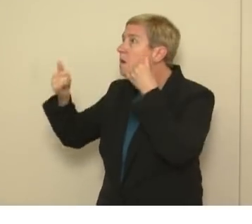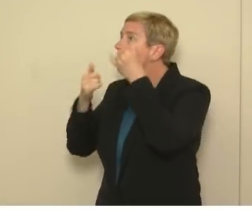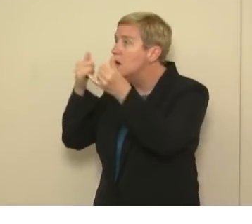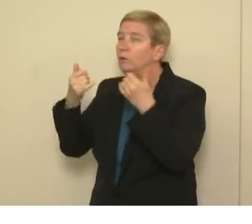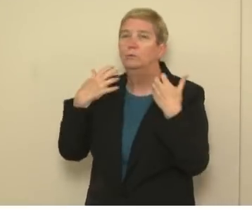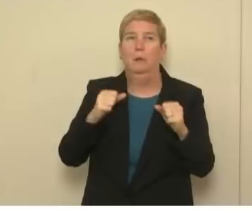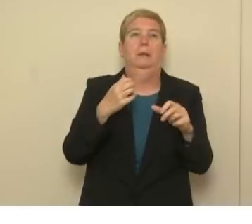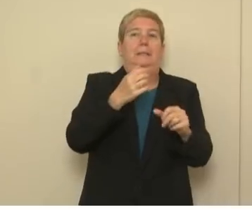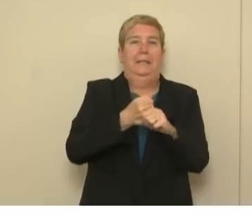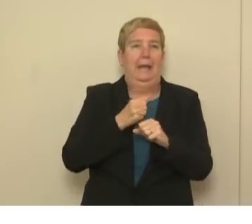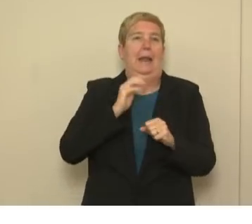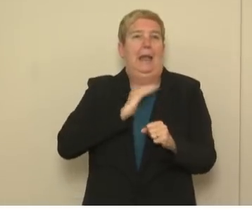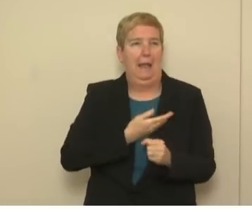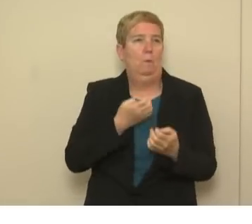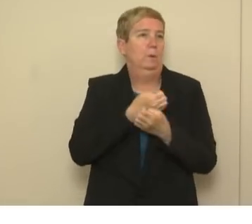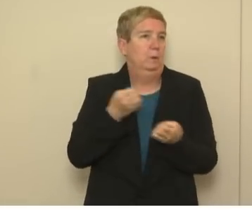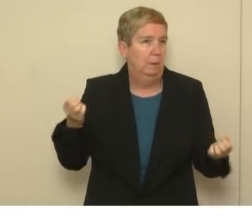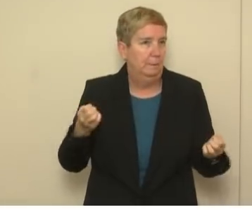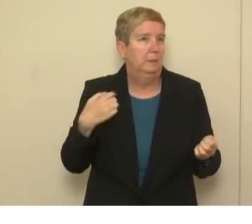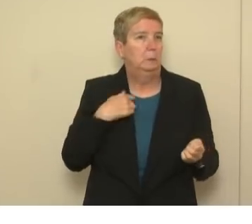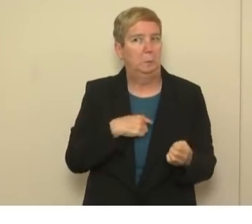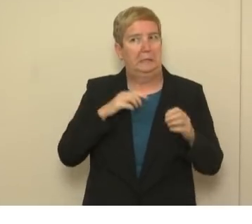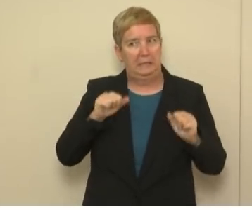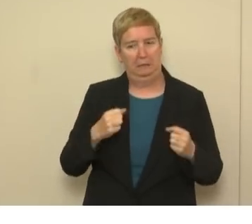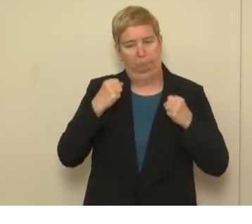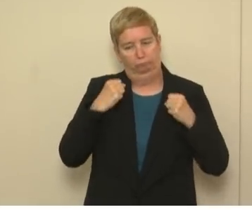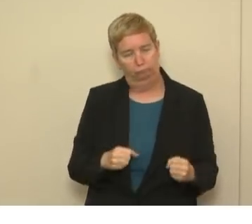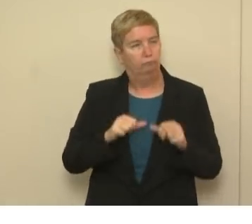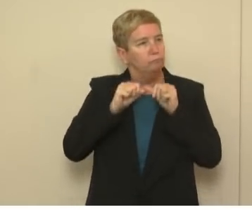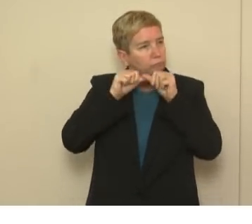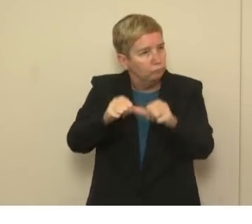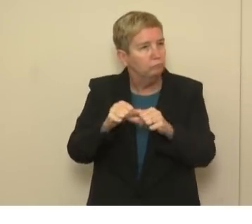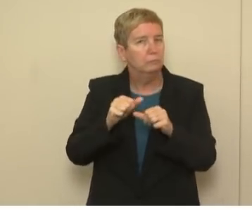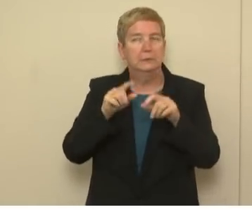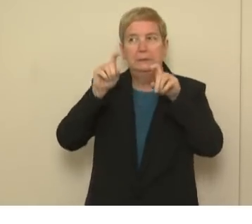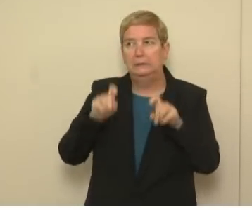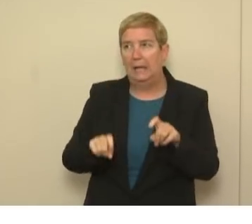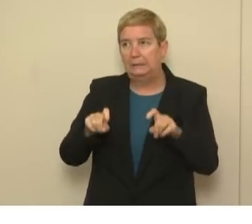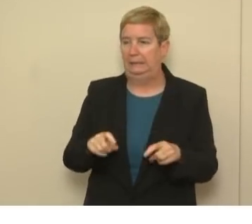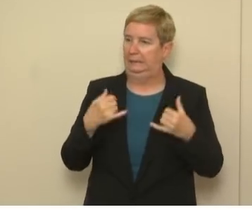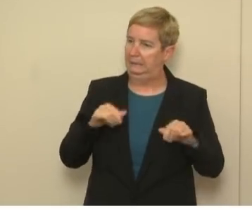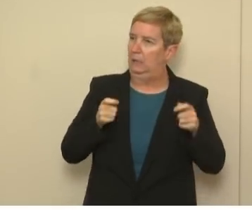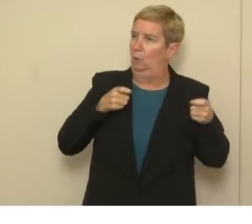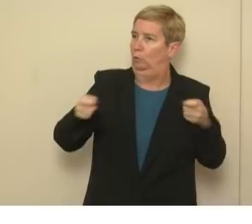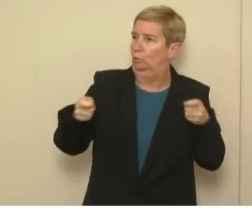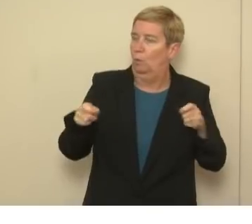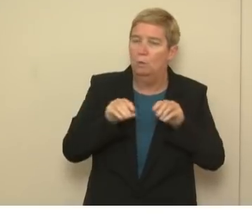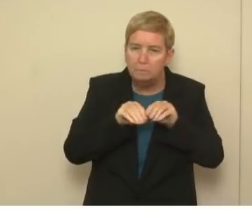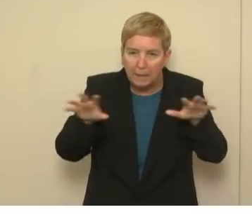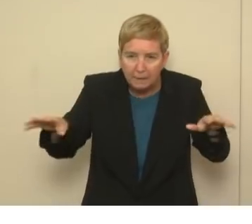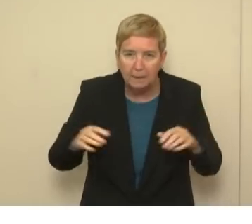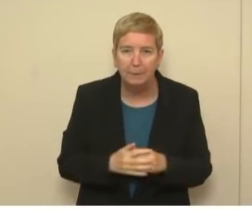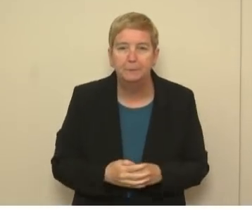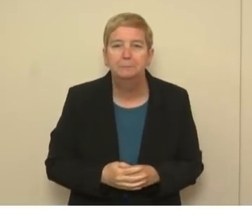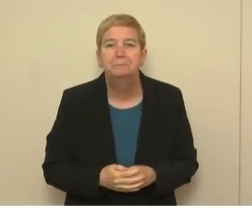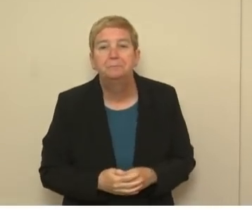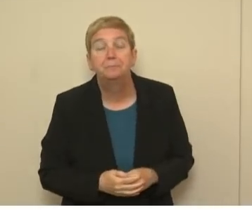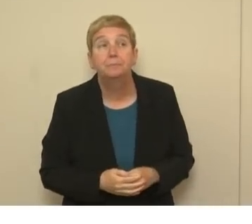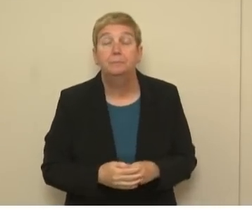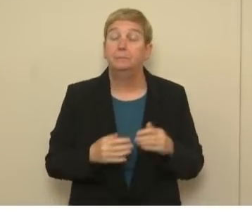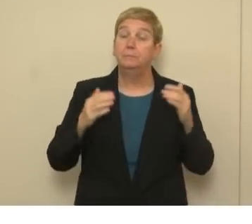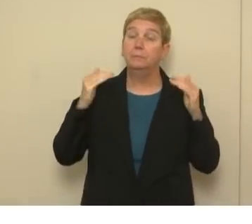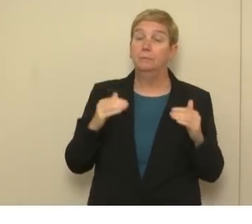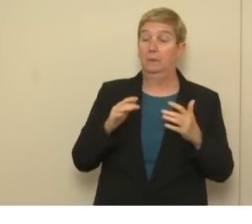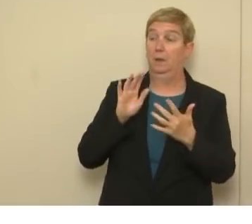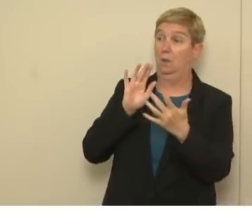supplies when we need them, so we can keep testing, so we can stay on top of this pandemic. Contact tracing, now I'll show you the